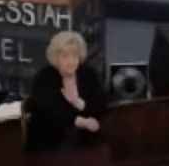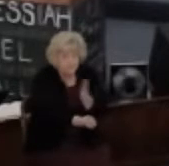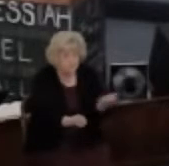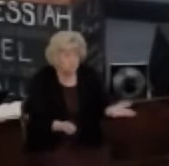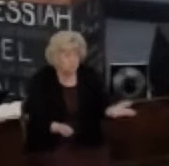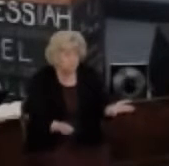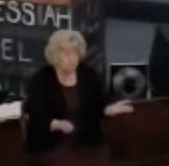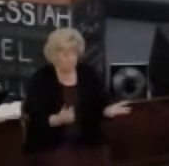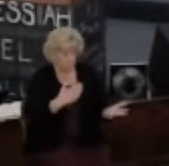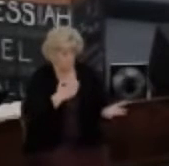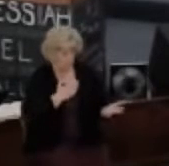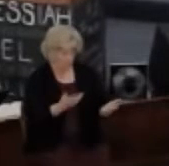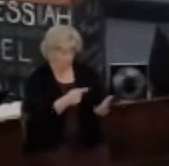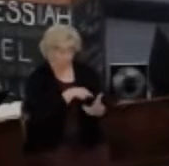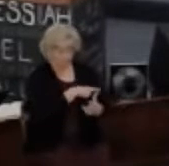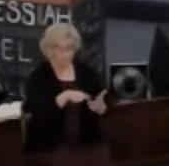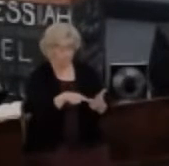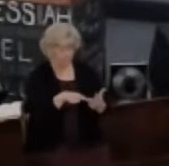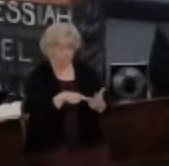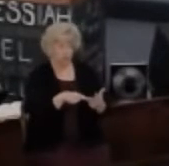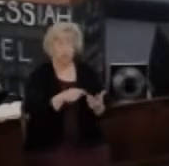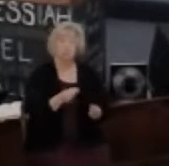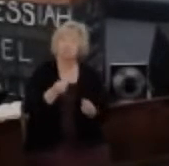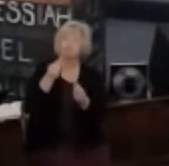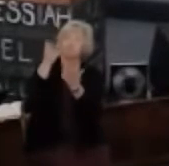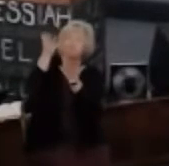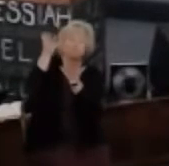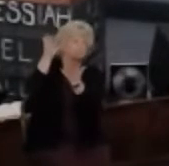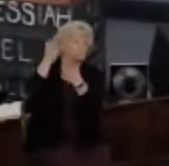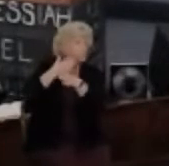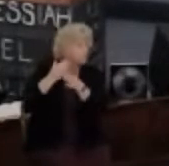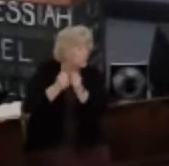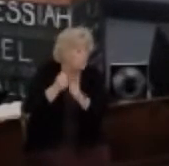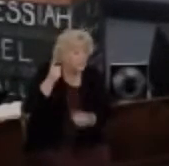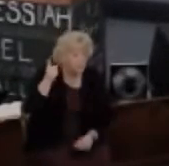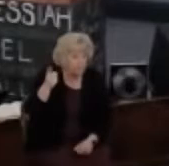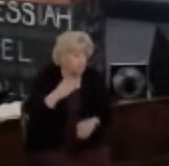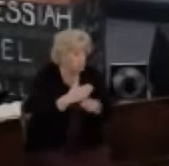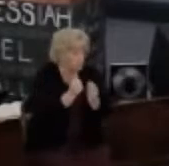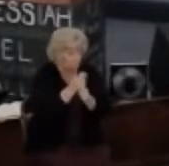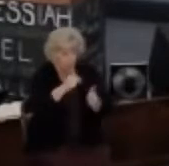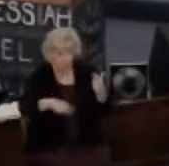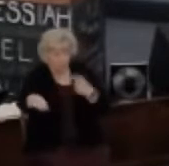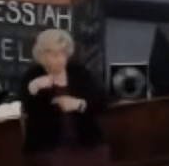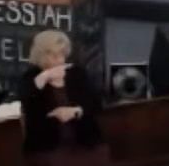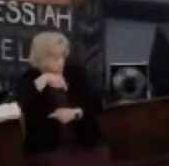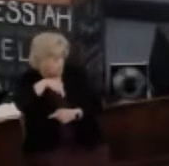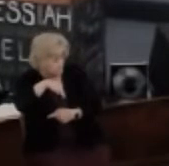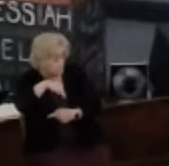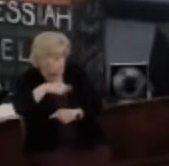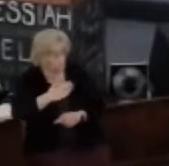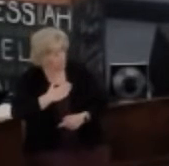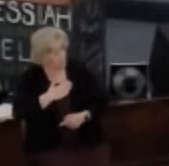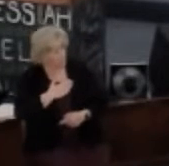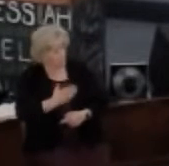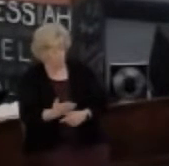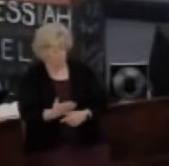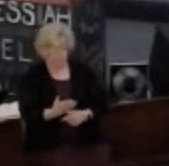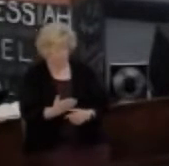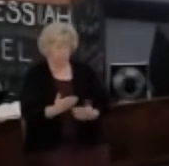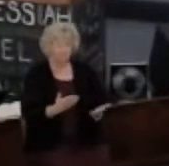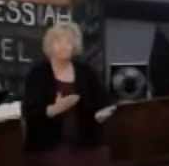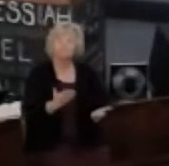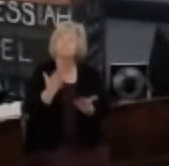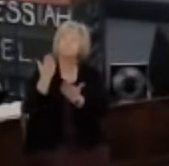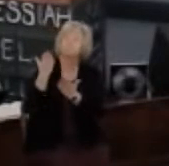are we willing to share all of those things? The things that have been such a help to us. Are we willing to turn them over